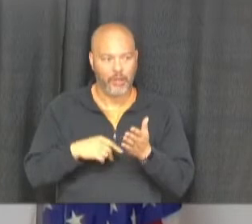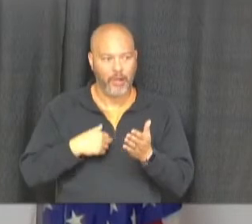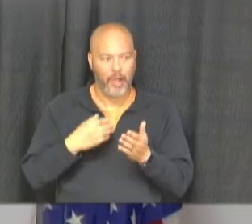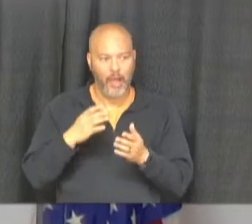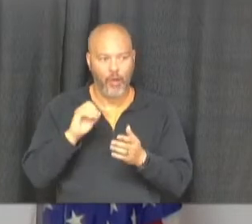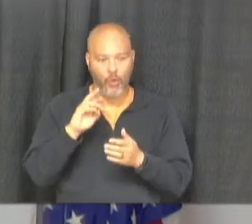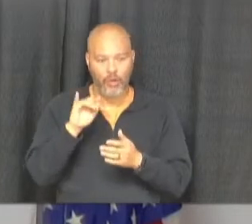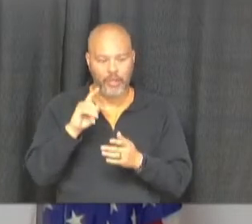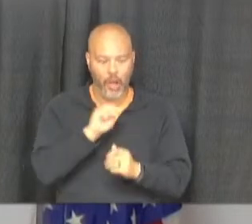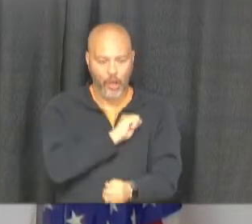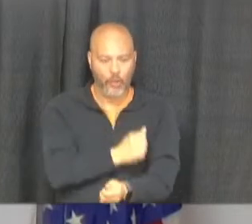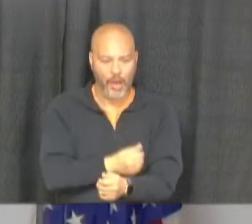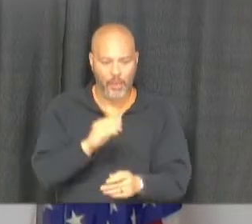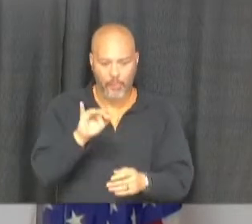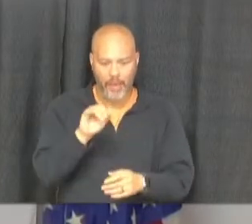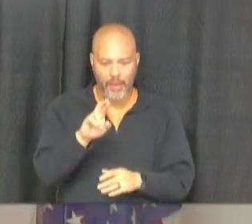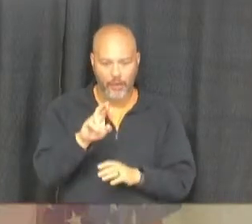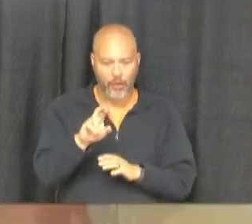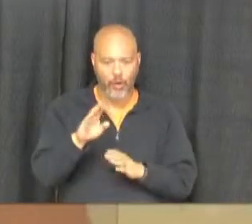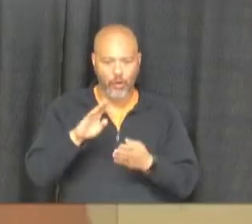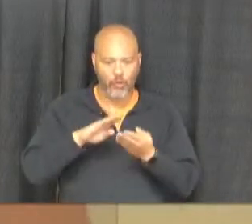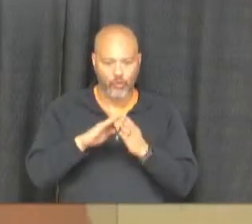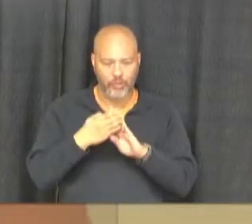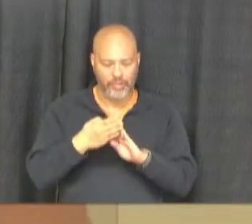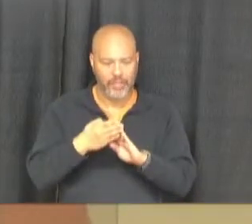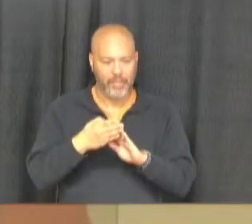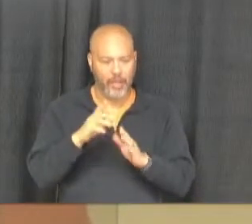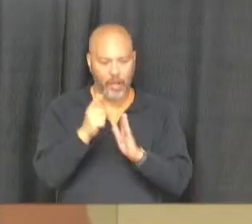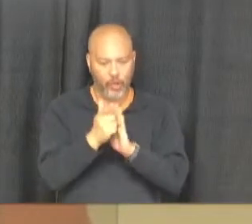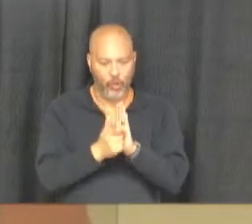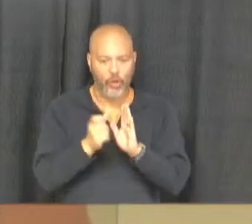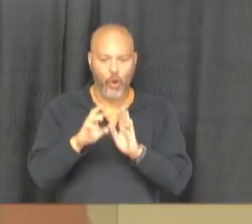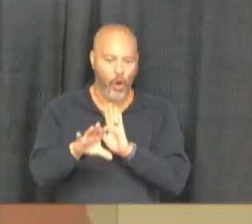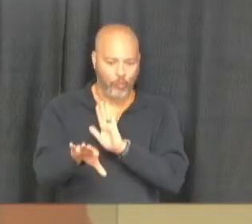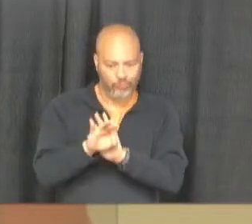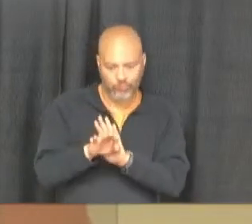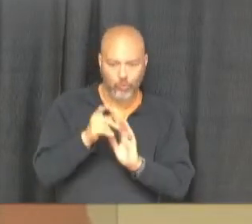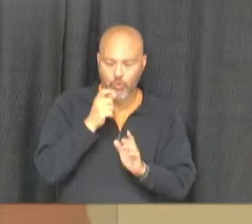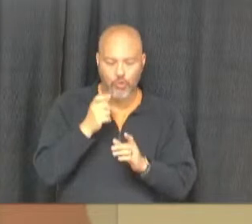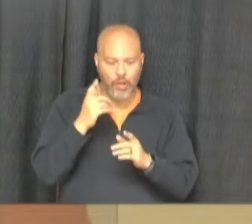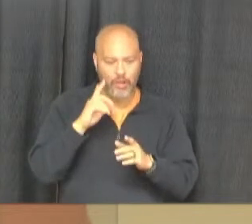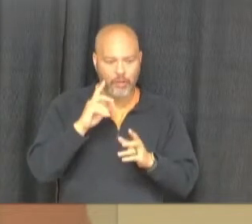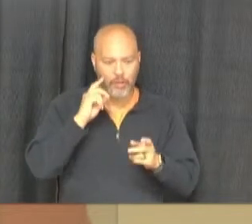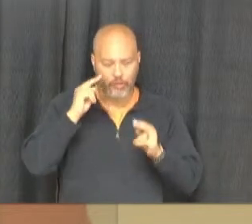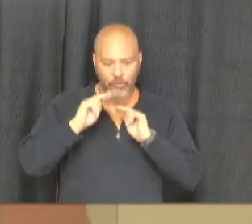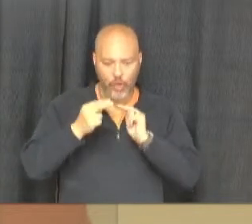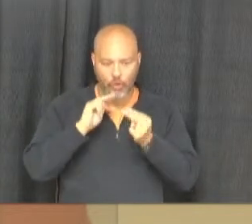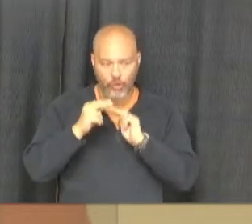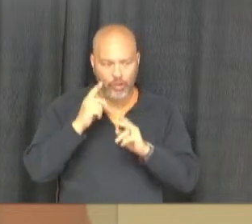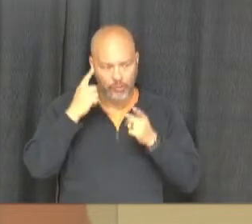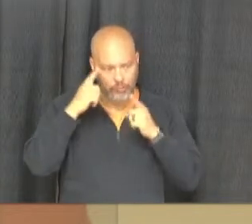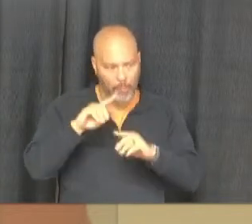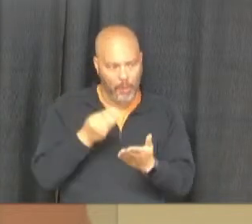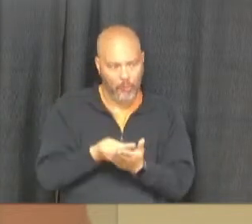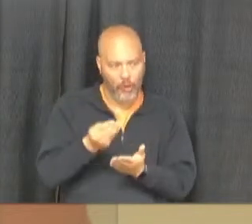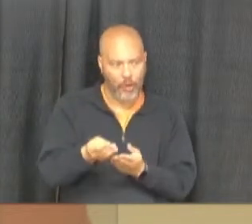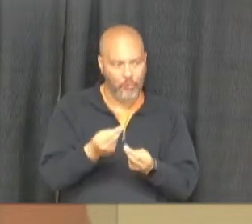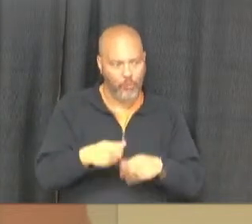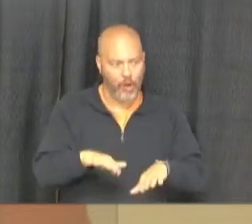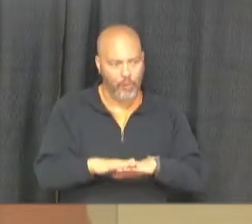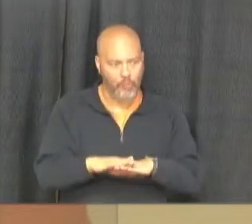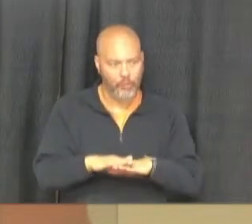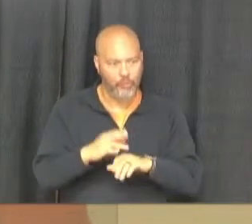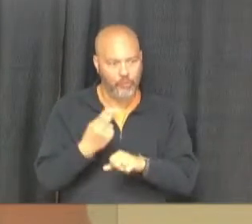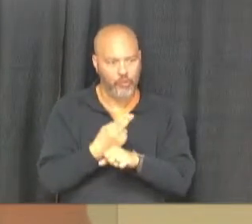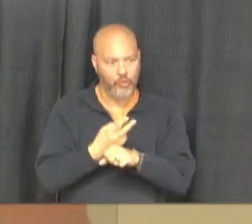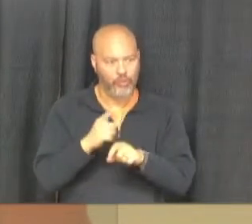An ordinance authorizing the mayor through the city attorney or his designee to conduct negotiations and enter into an agreement for purchase of certain property to